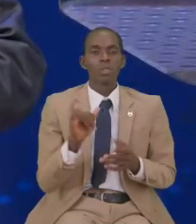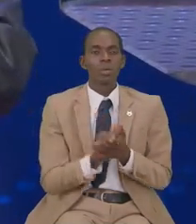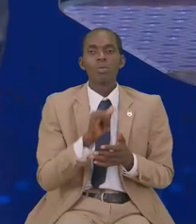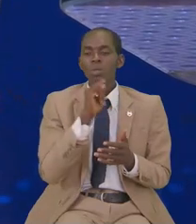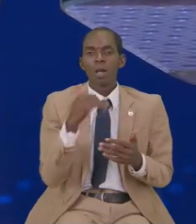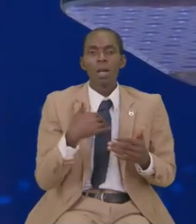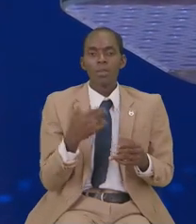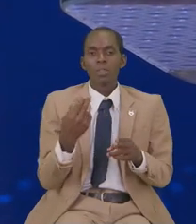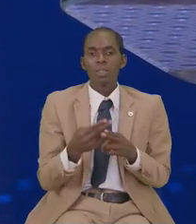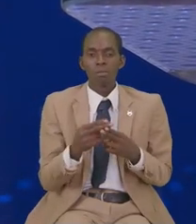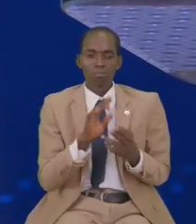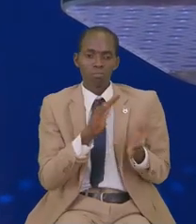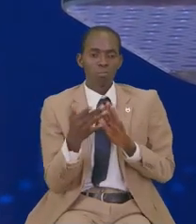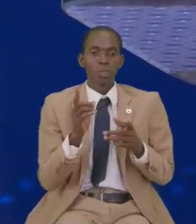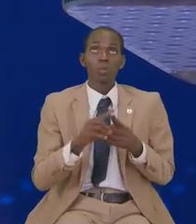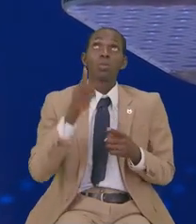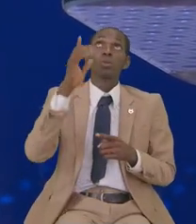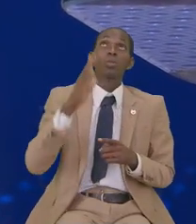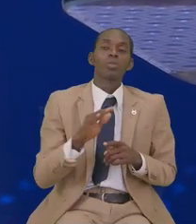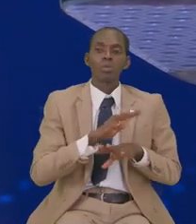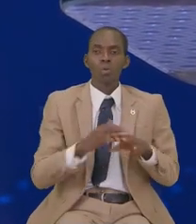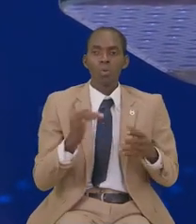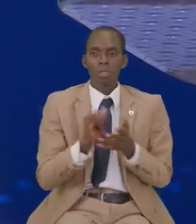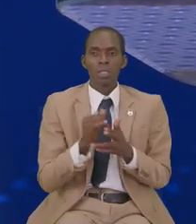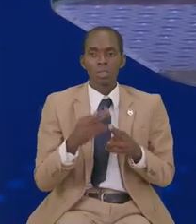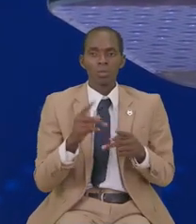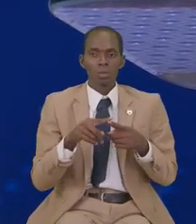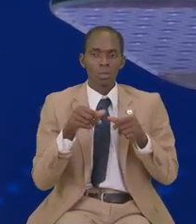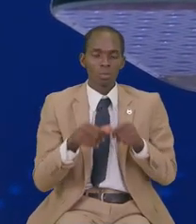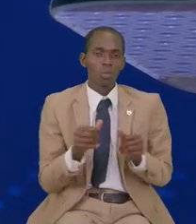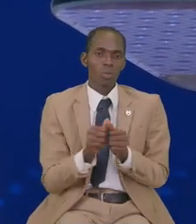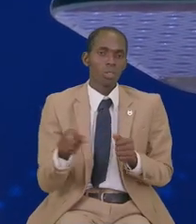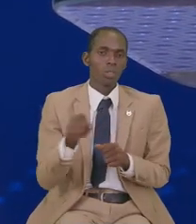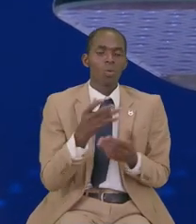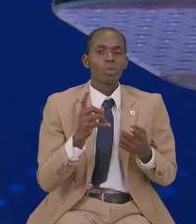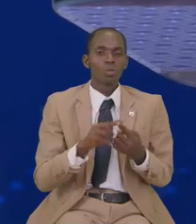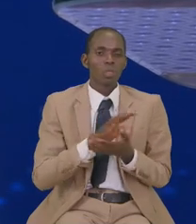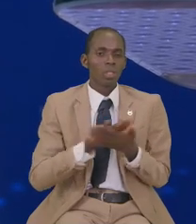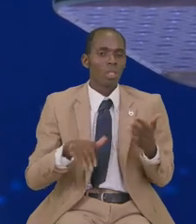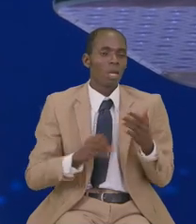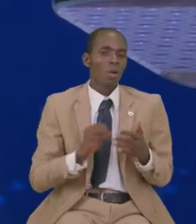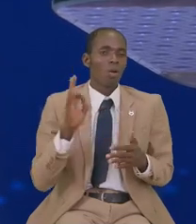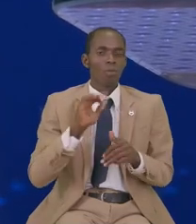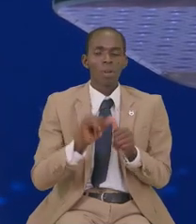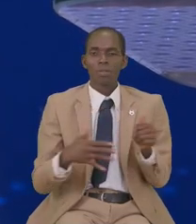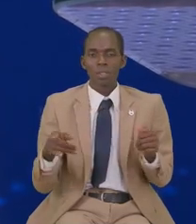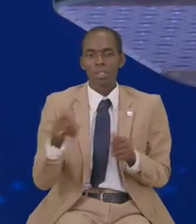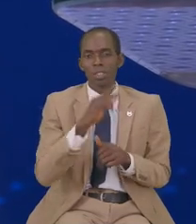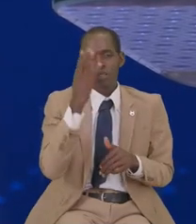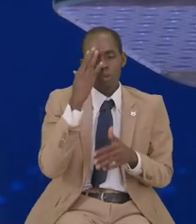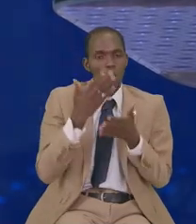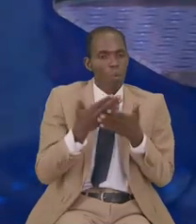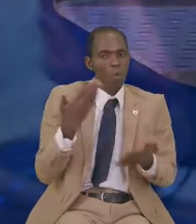God. They didn't want that to remain with them. They wanted to clear off everything they knew before, and they wanted them